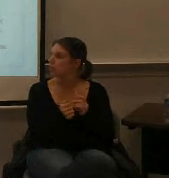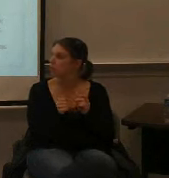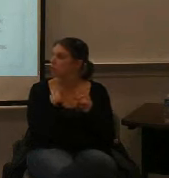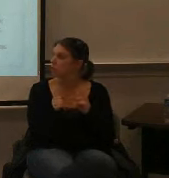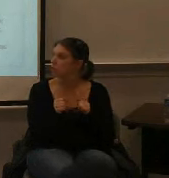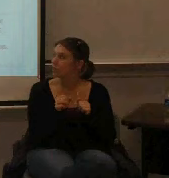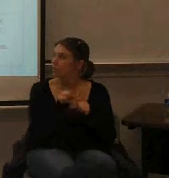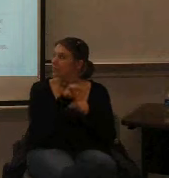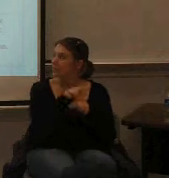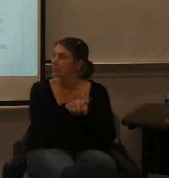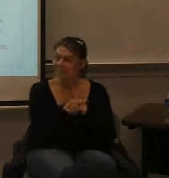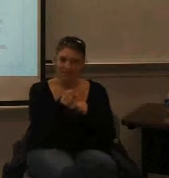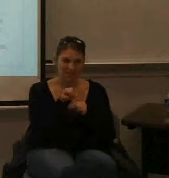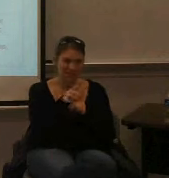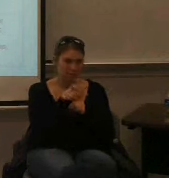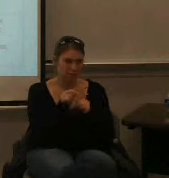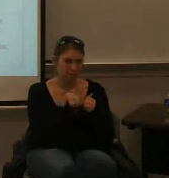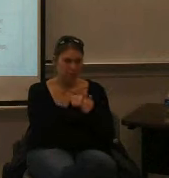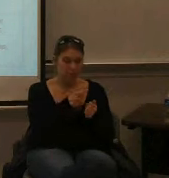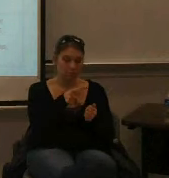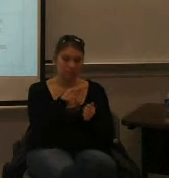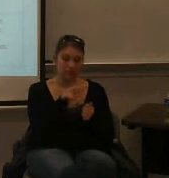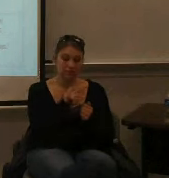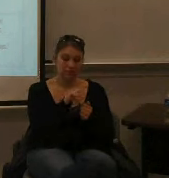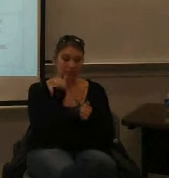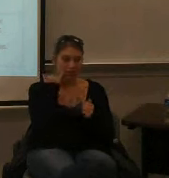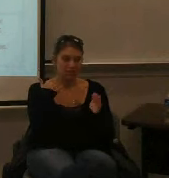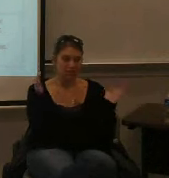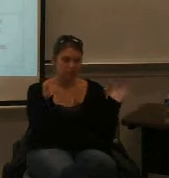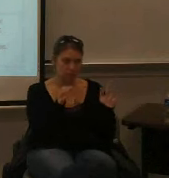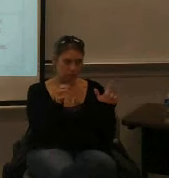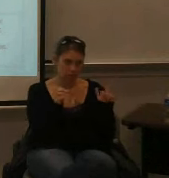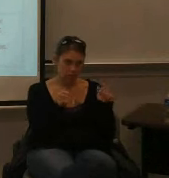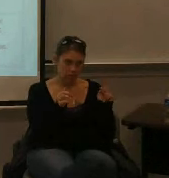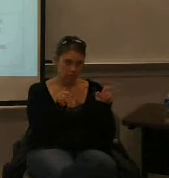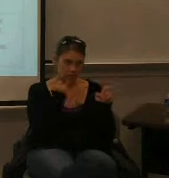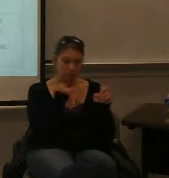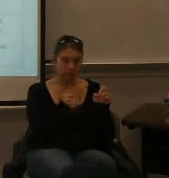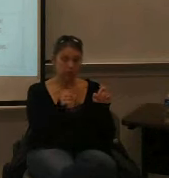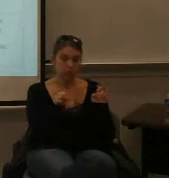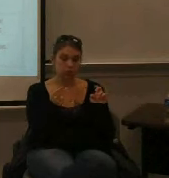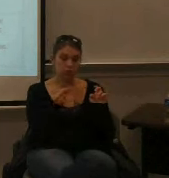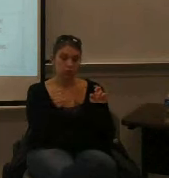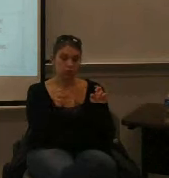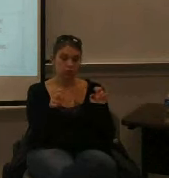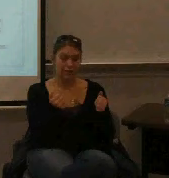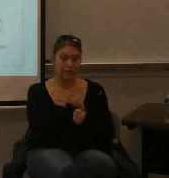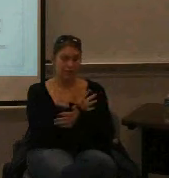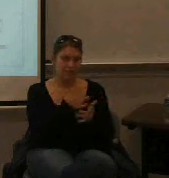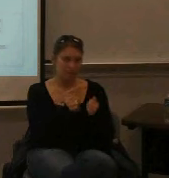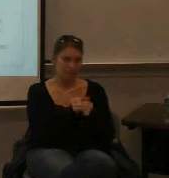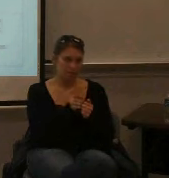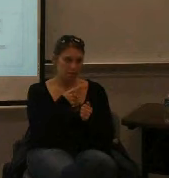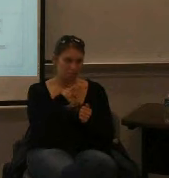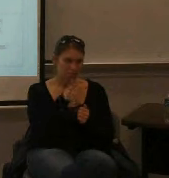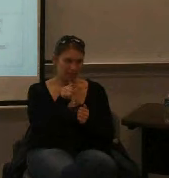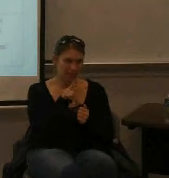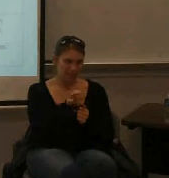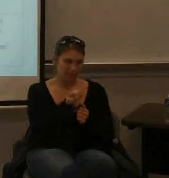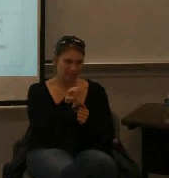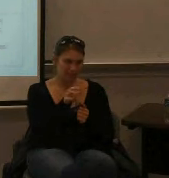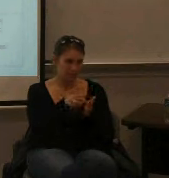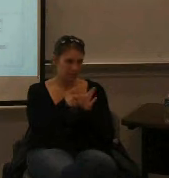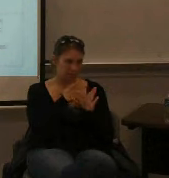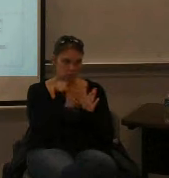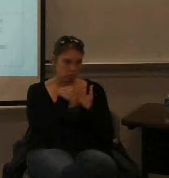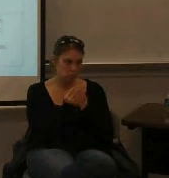You can seal the sediment off with plastic if you have a small lake. Basically, if you just shade everything out with plastic, you can just keep them from growing back